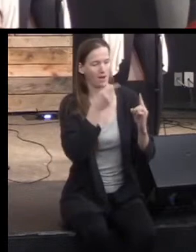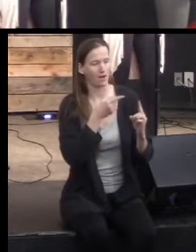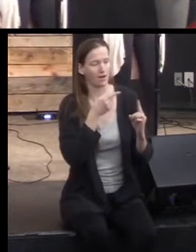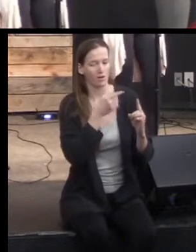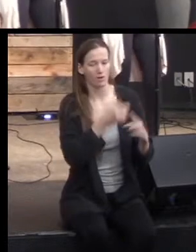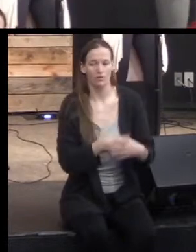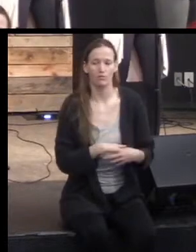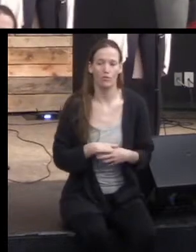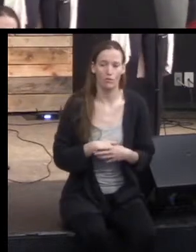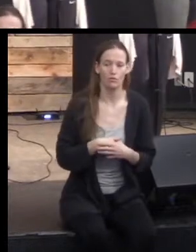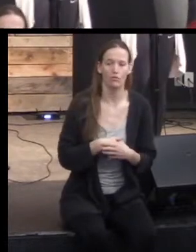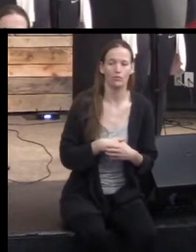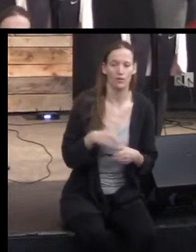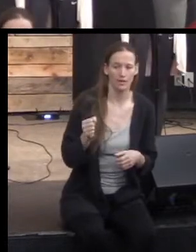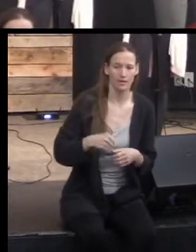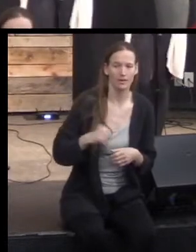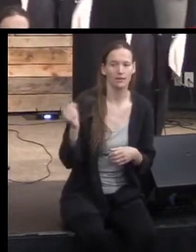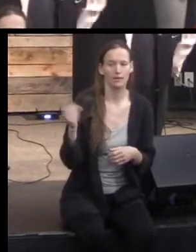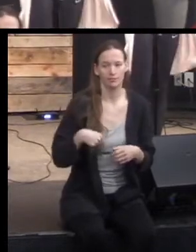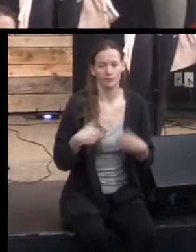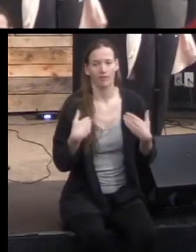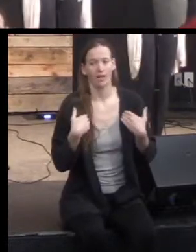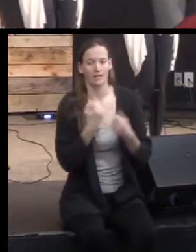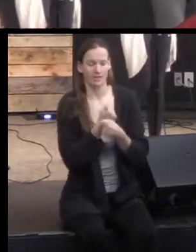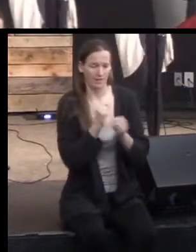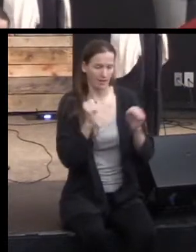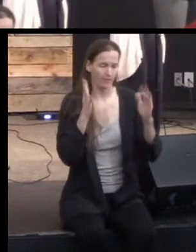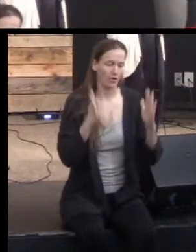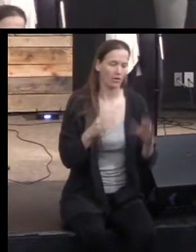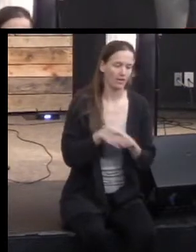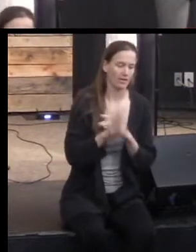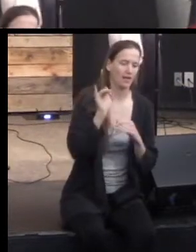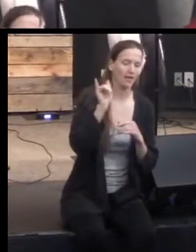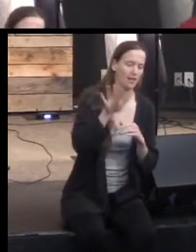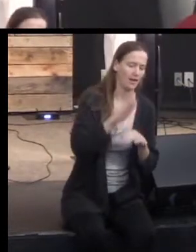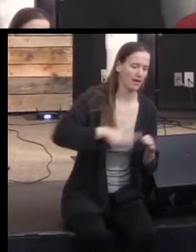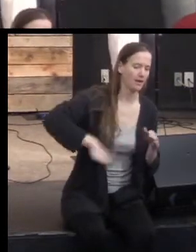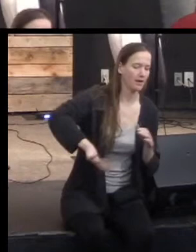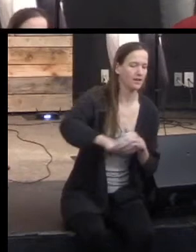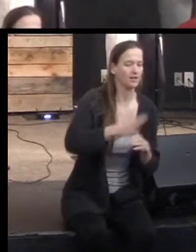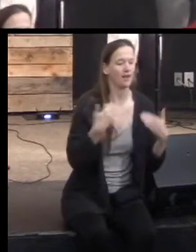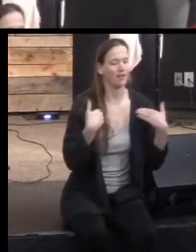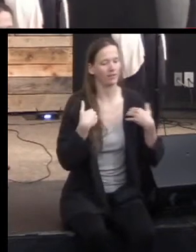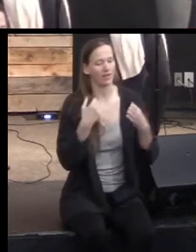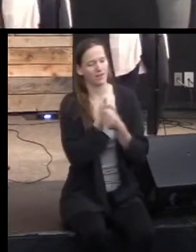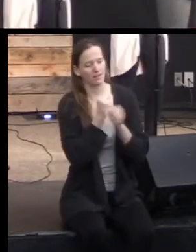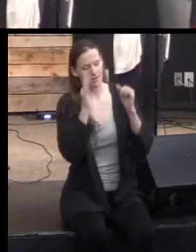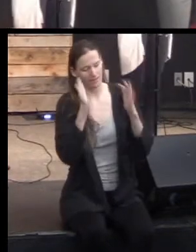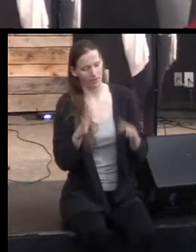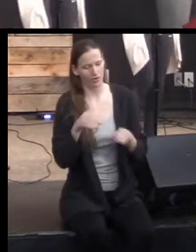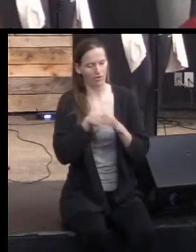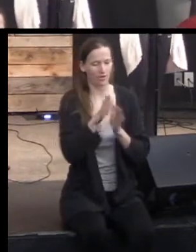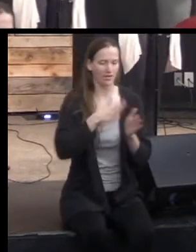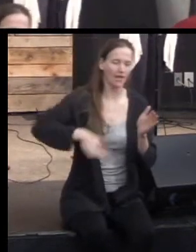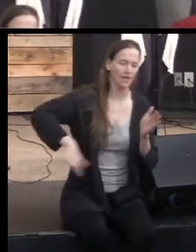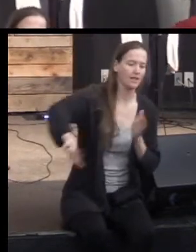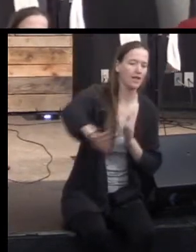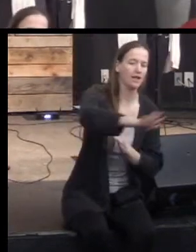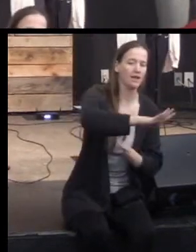I'm bound. Oh, yeah. I've got a Savior in that land. Come on, church. I've got a Savior.